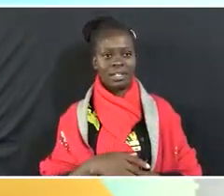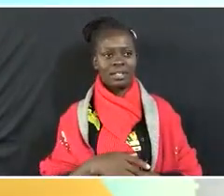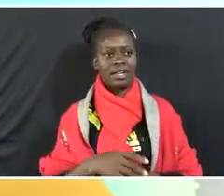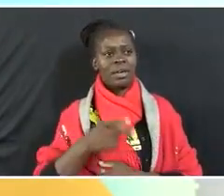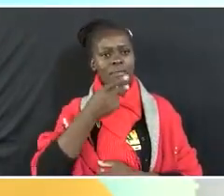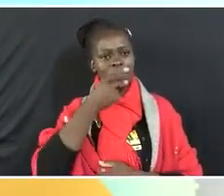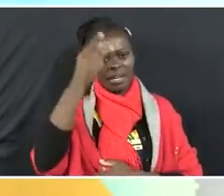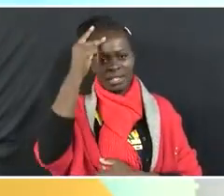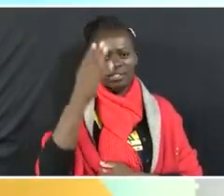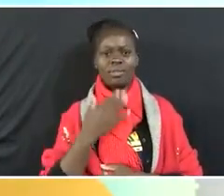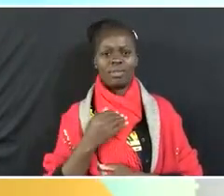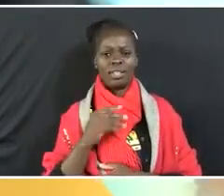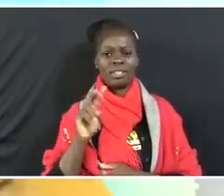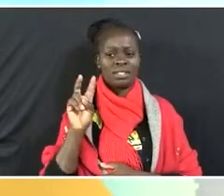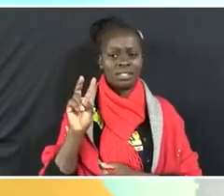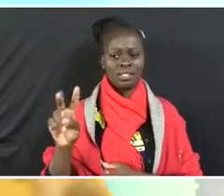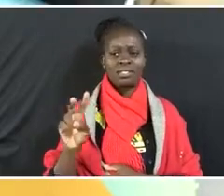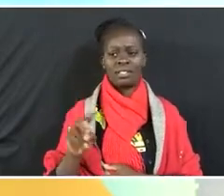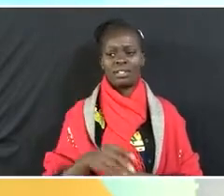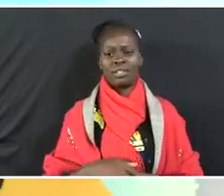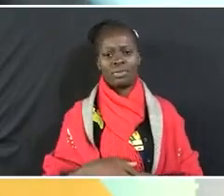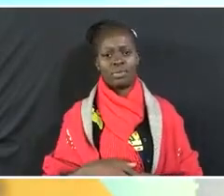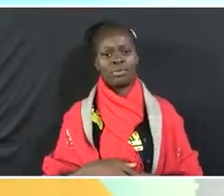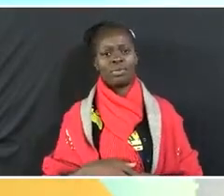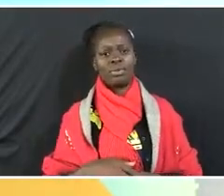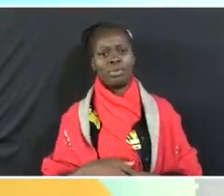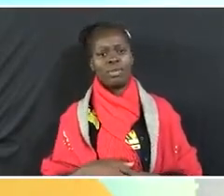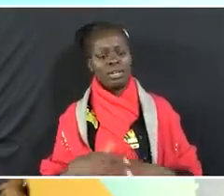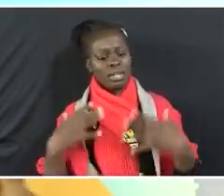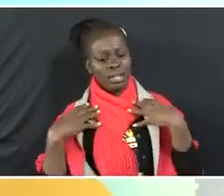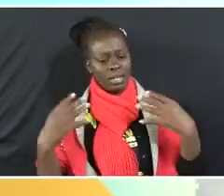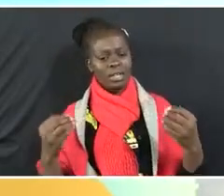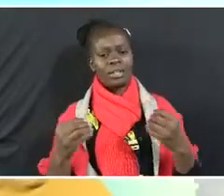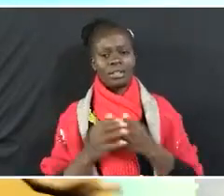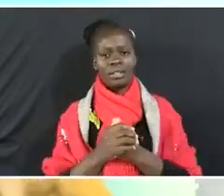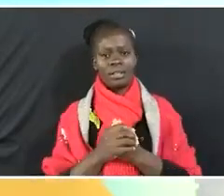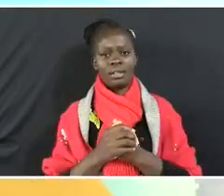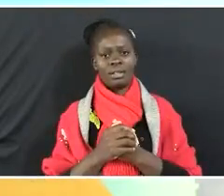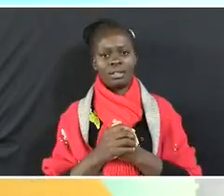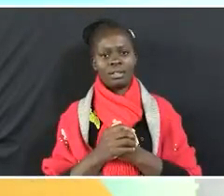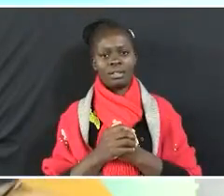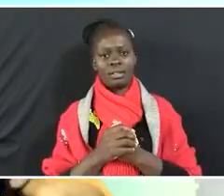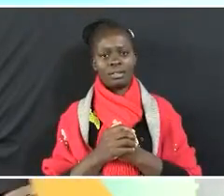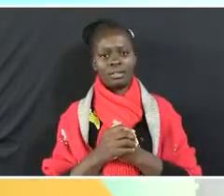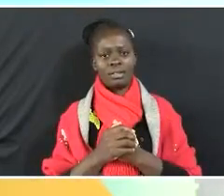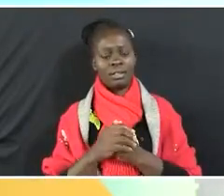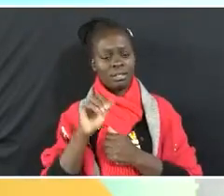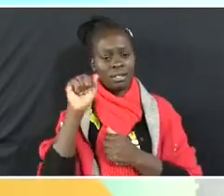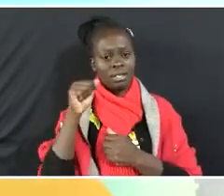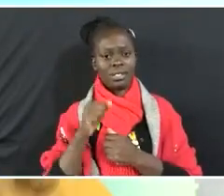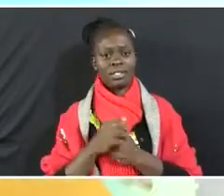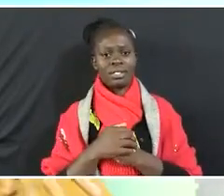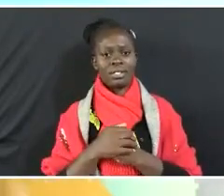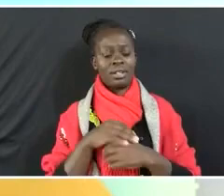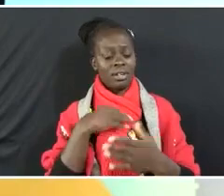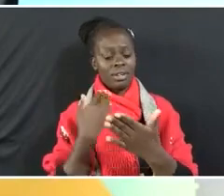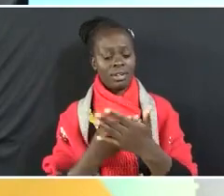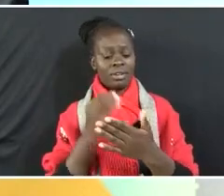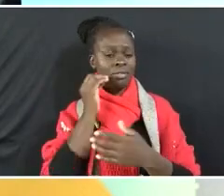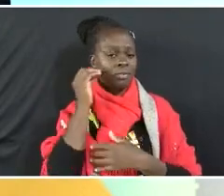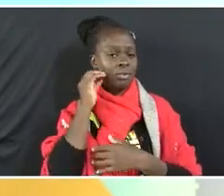see you. Please, when you come back in the evening, report. Report that I am here. I'm not dead. So don't